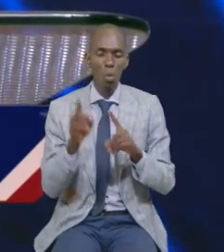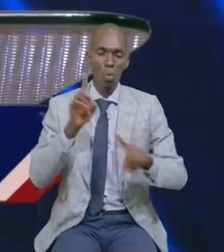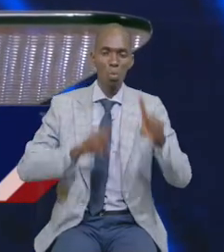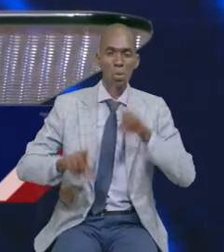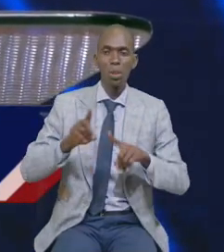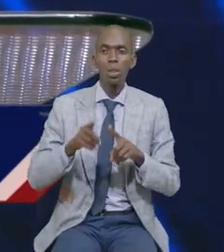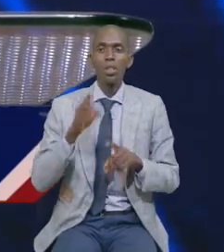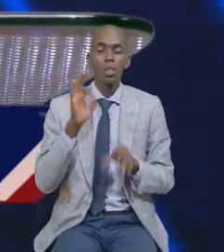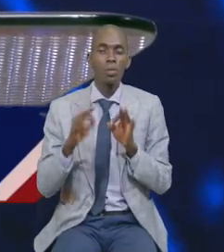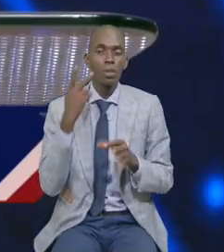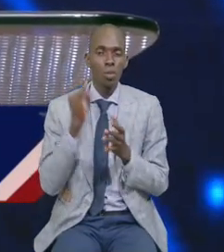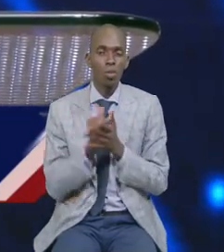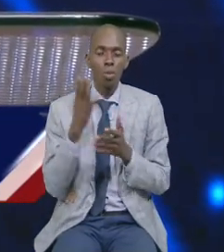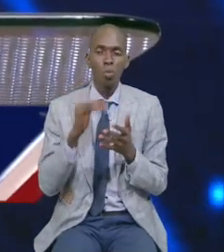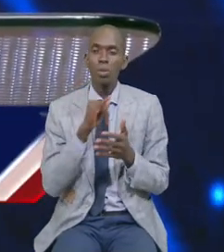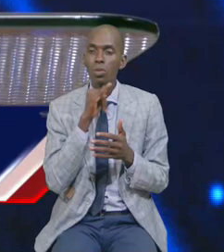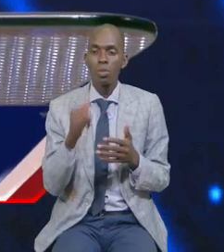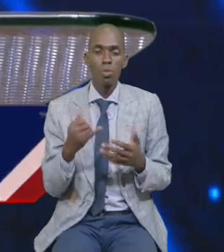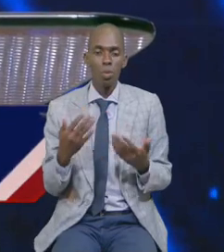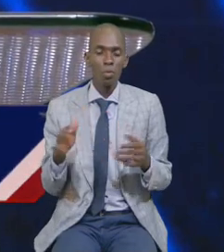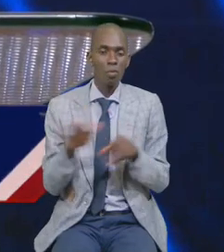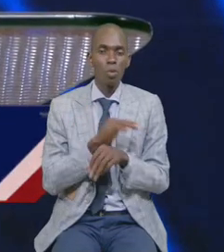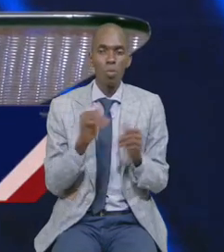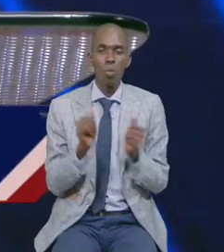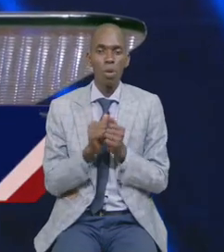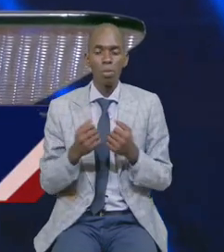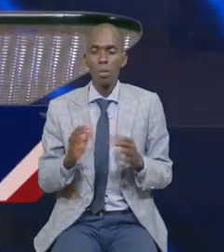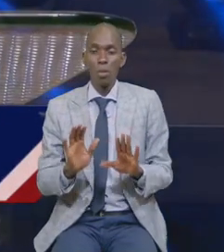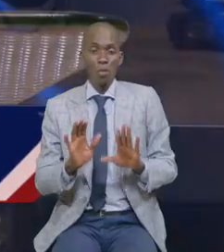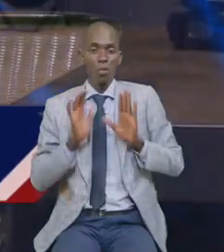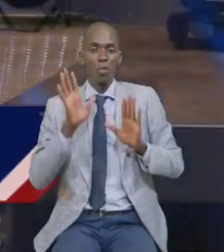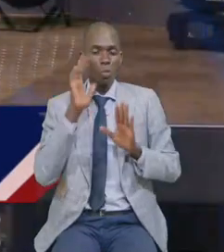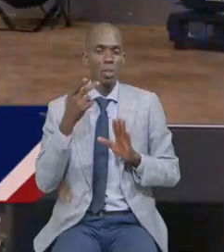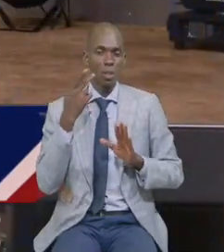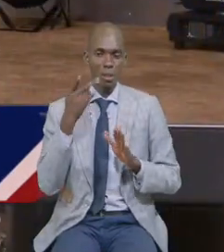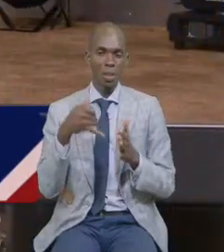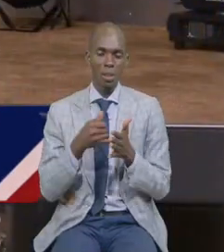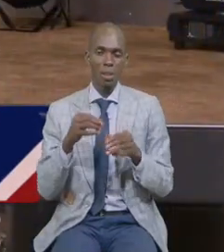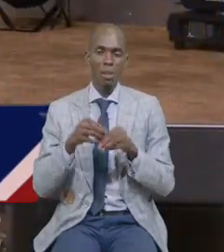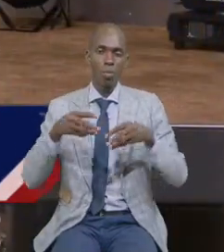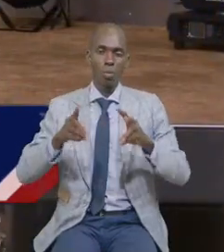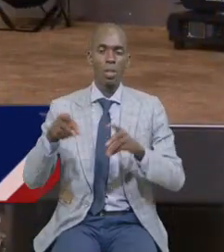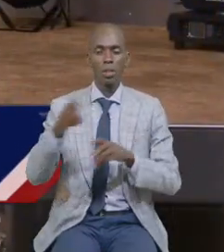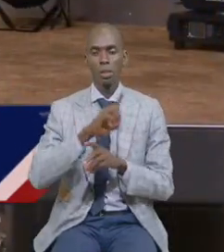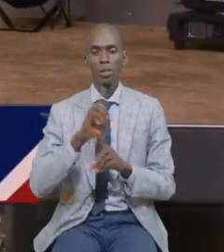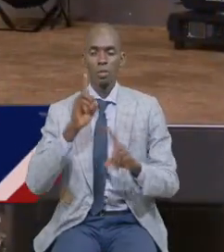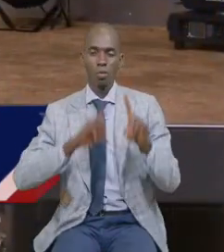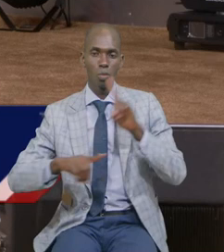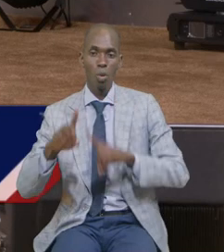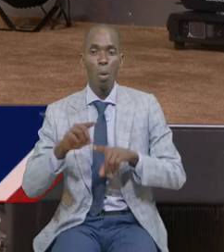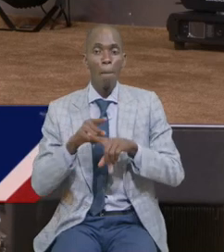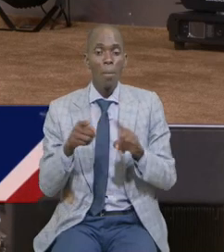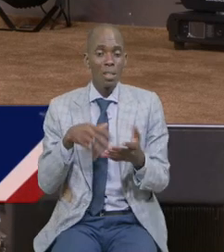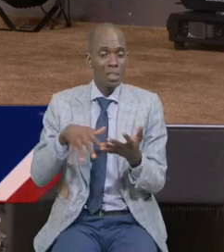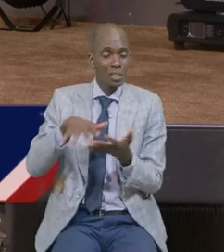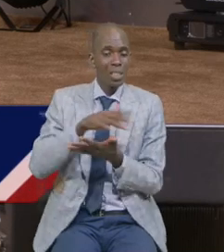that frightening in their voice. But here, Shadrach, Meshach, and Abednego, with their normal voice,